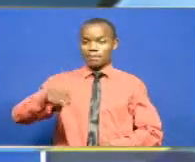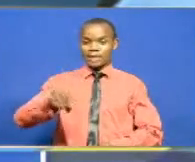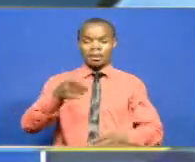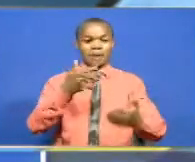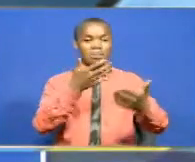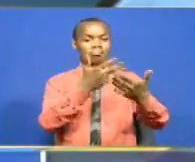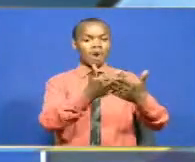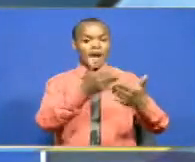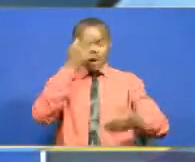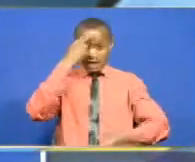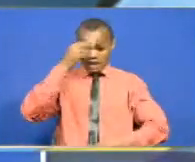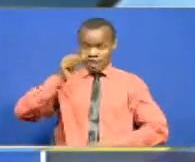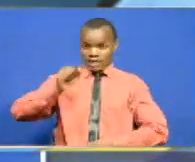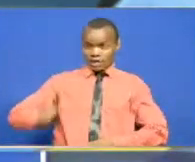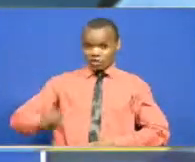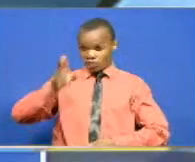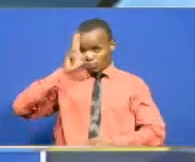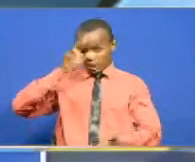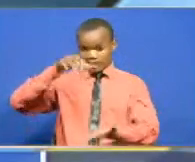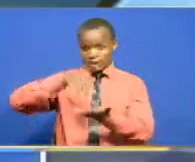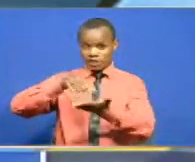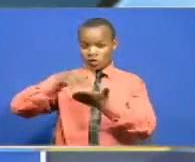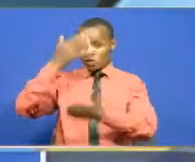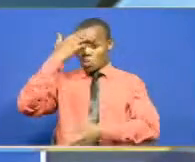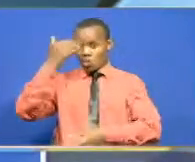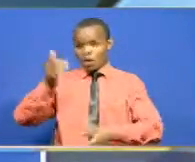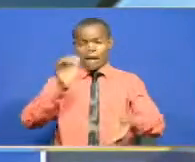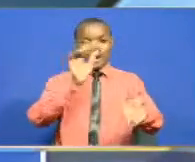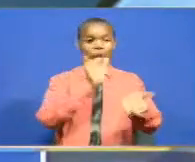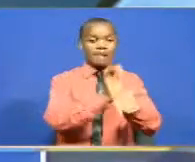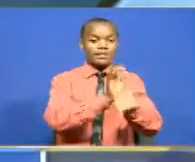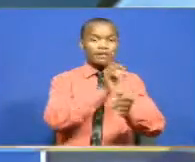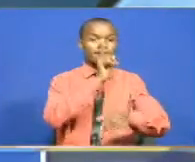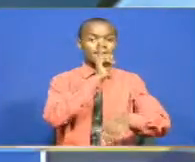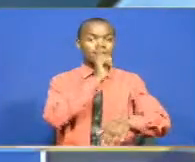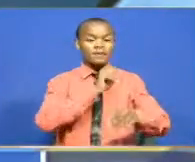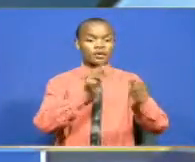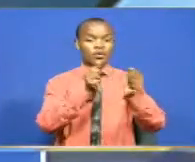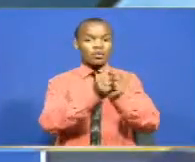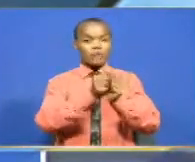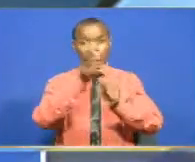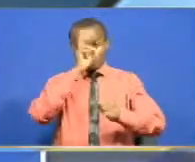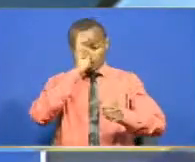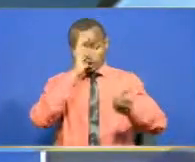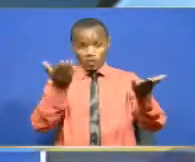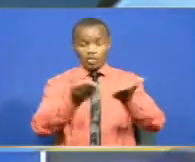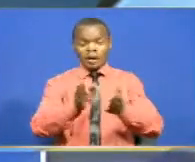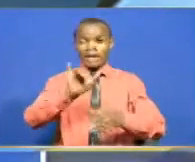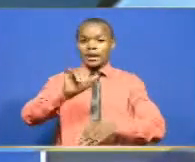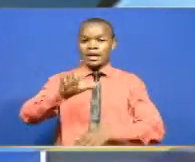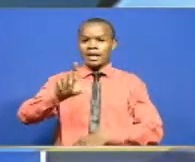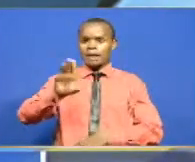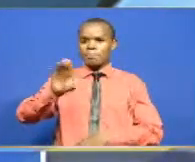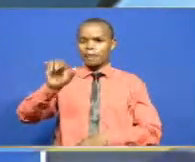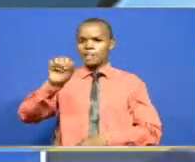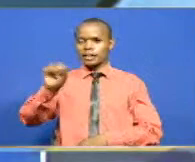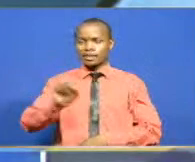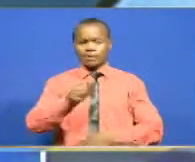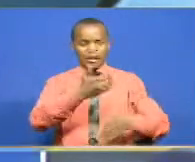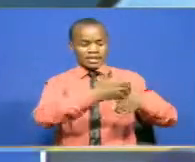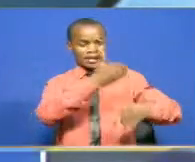Police Station, Kajiado County, after he was arrested by Kenyan authorities at Ilbisil along Namanga Road.